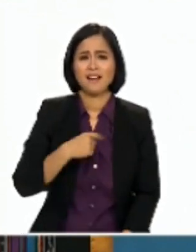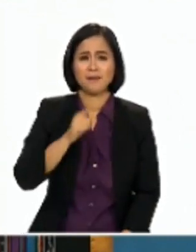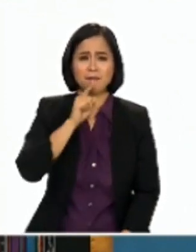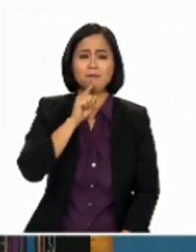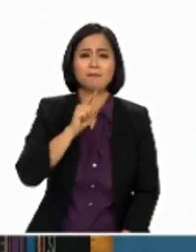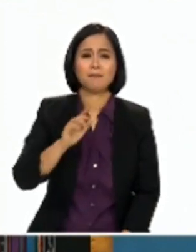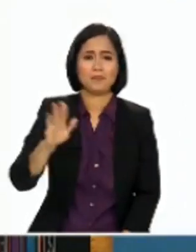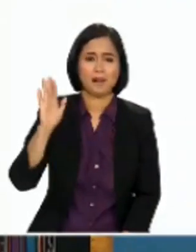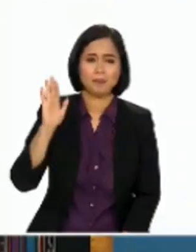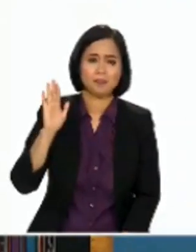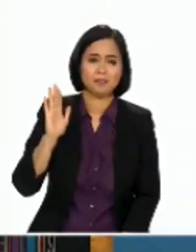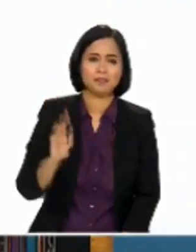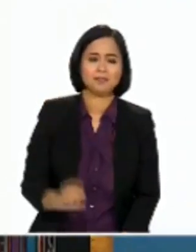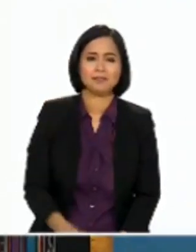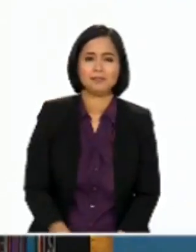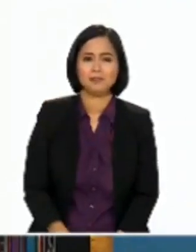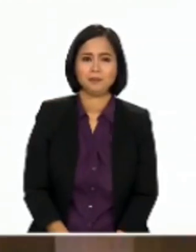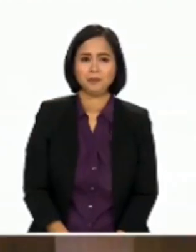is a pledge.